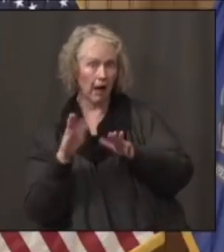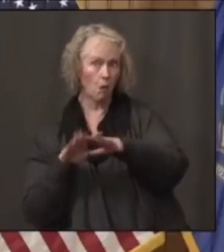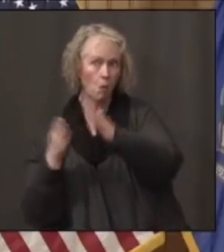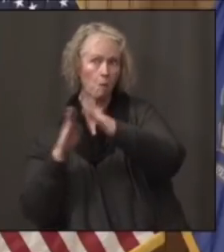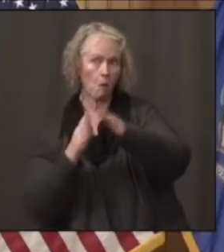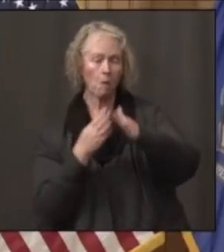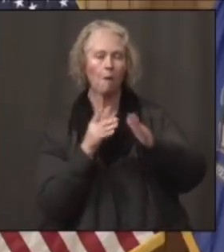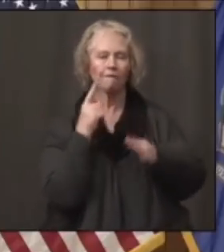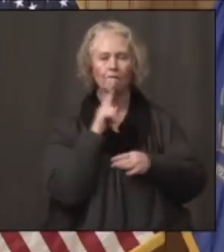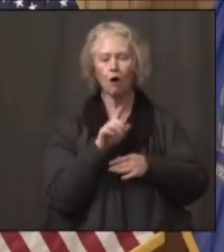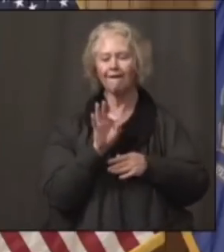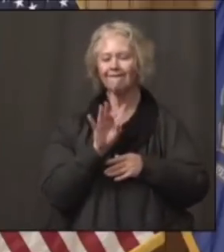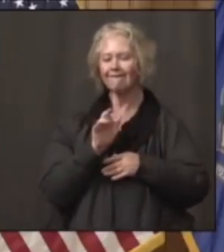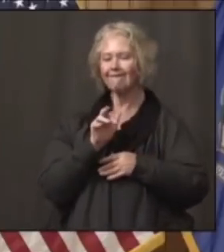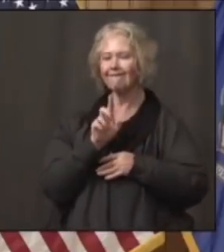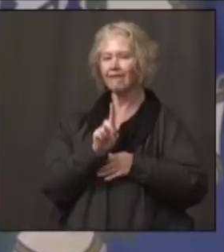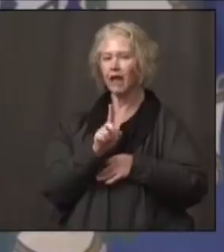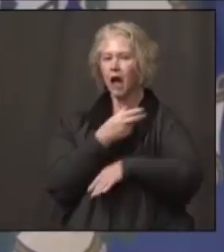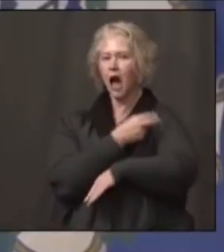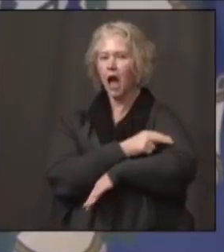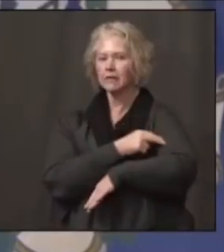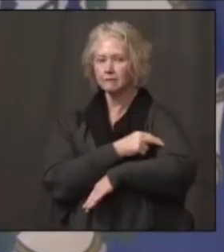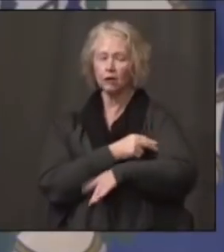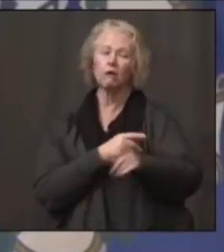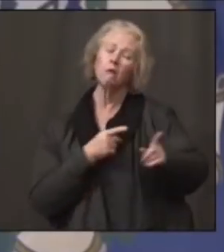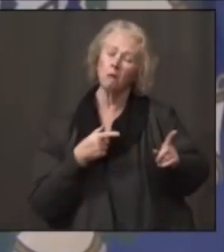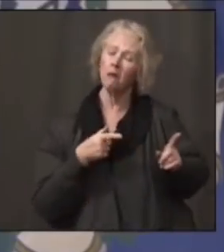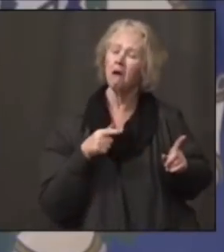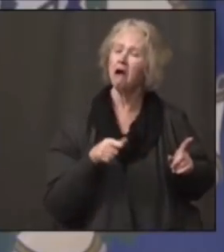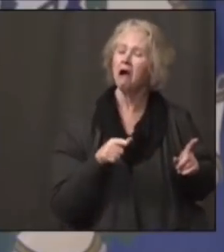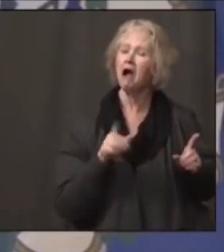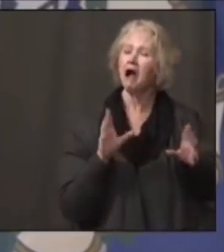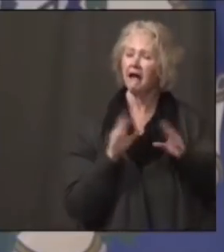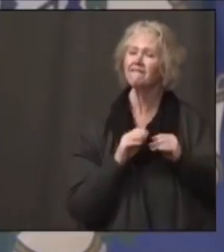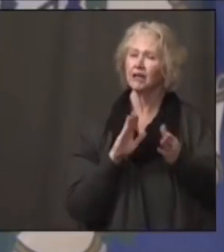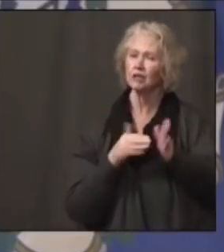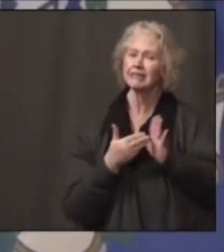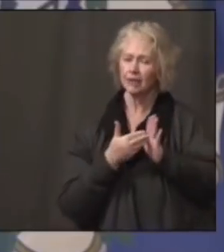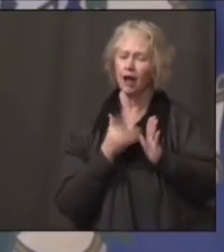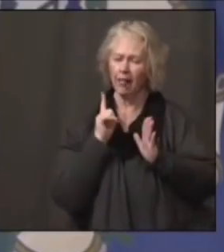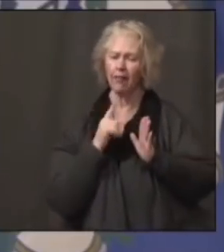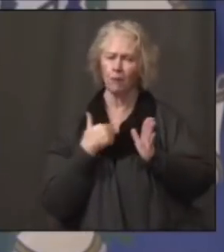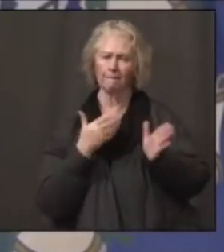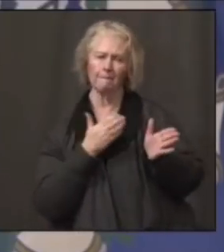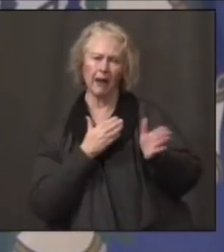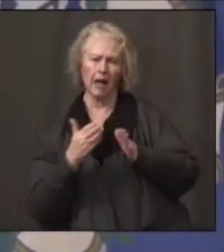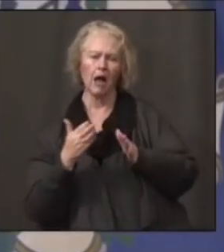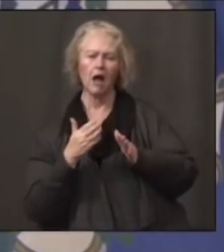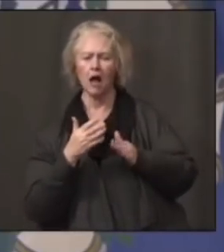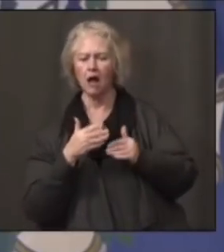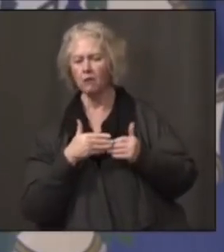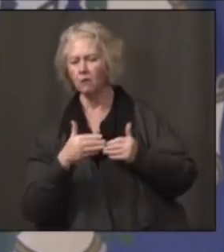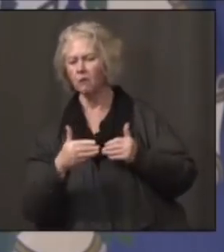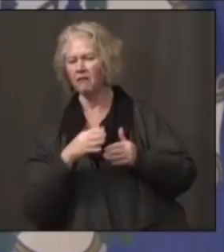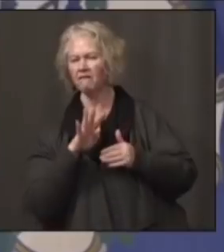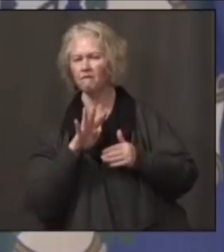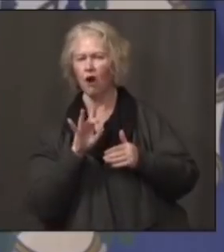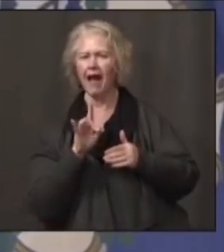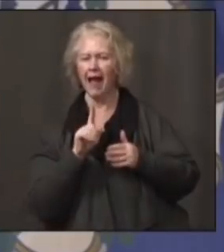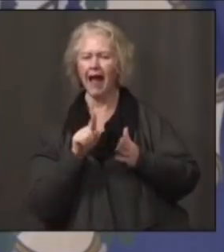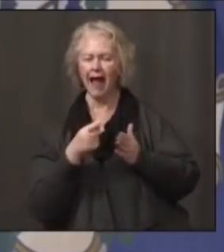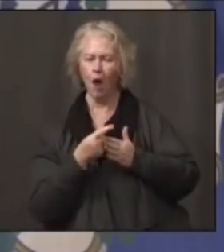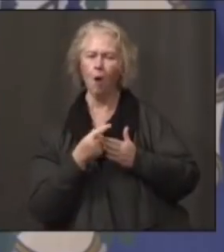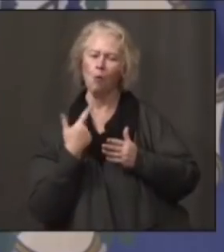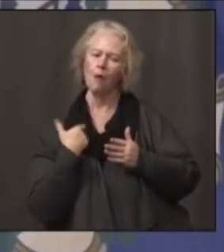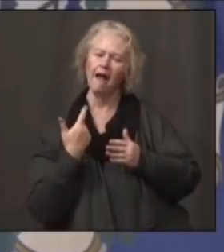state? Yeah, certainly at the convention center. I think we're going to start rolling that out over the next 48 hours. That could be